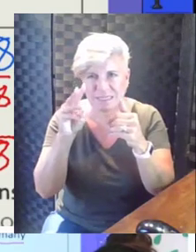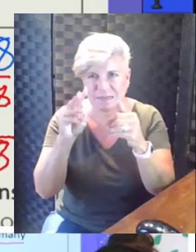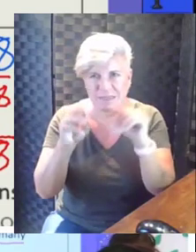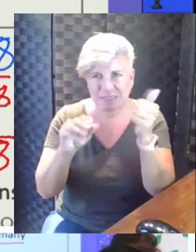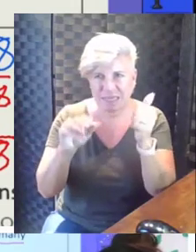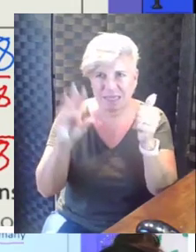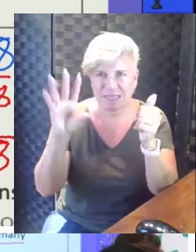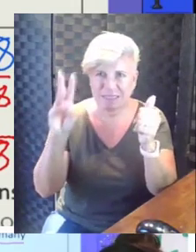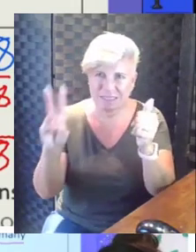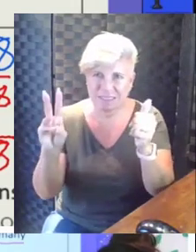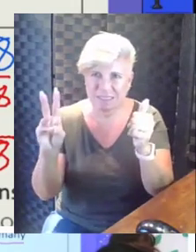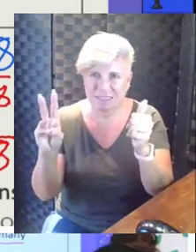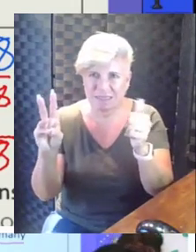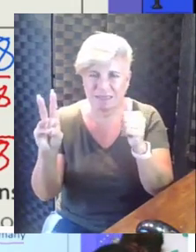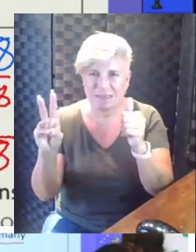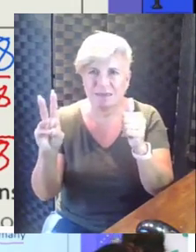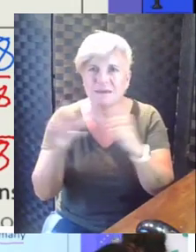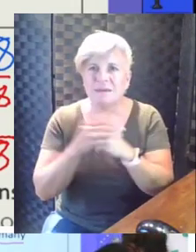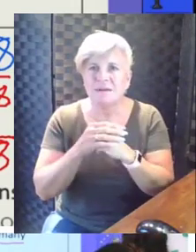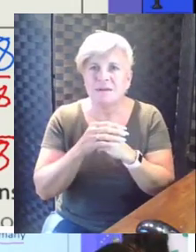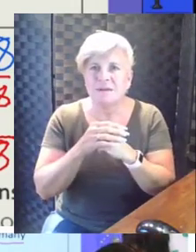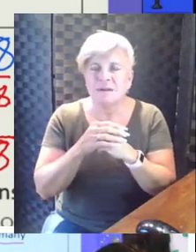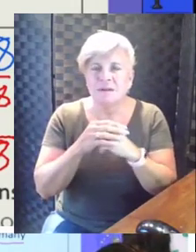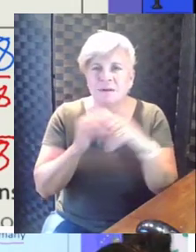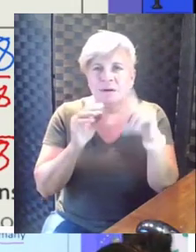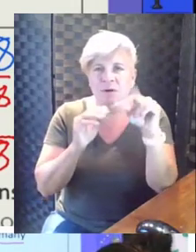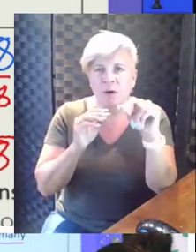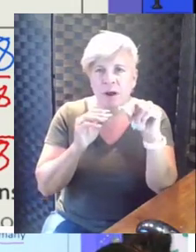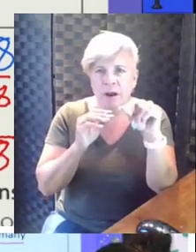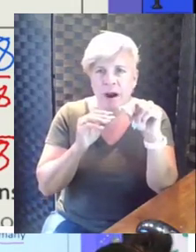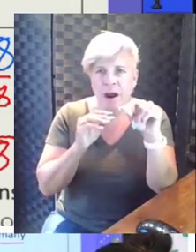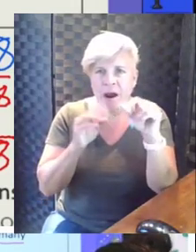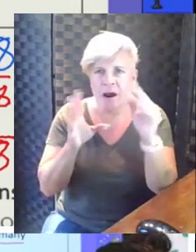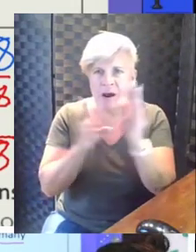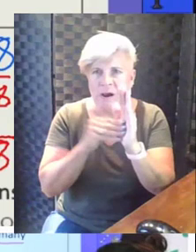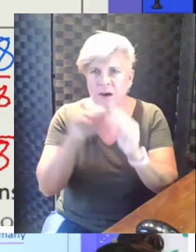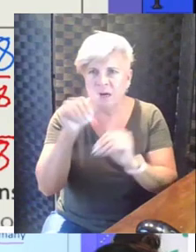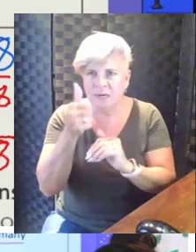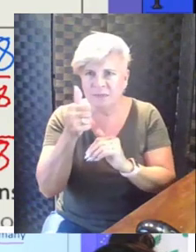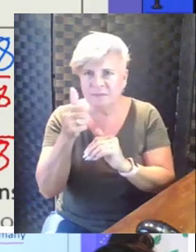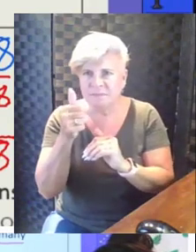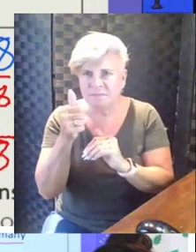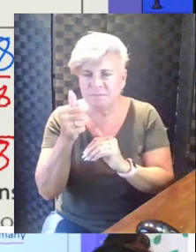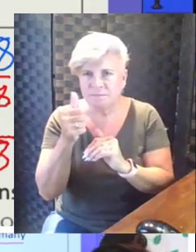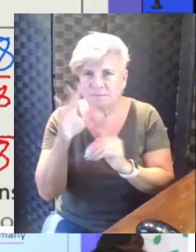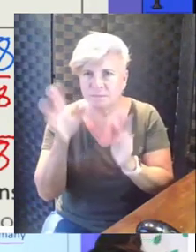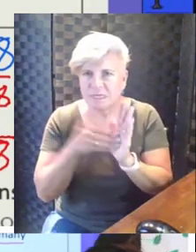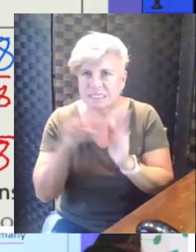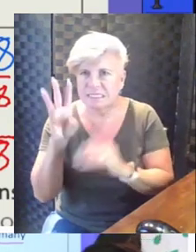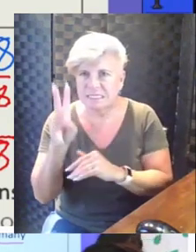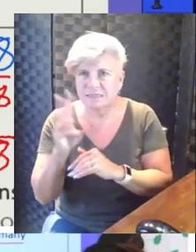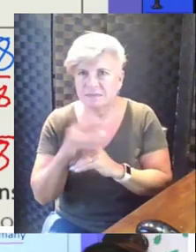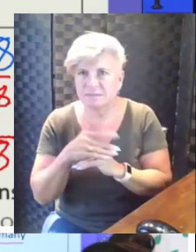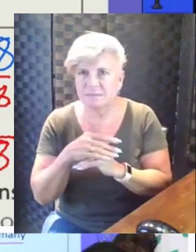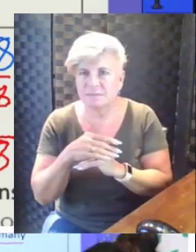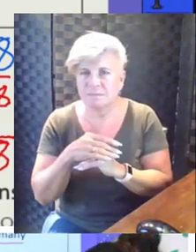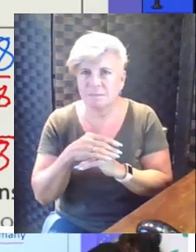16 into 10 and 6. So this would be the same as 20 plus 10 plus